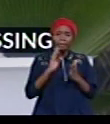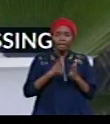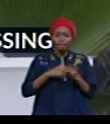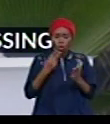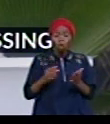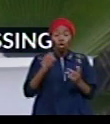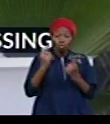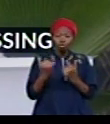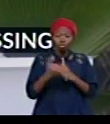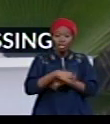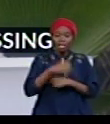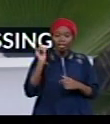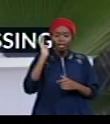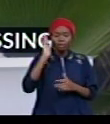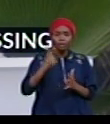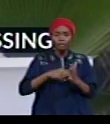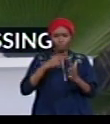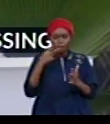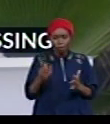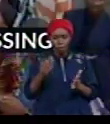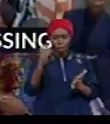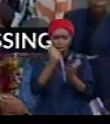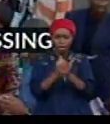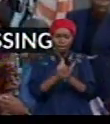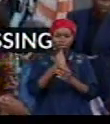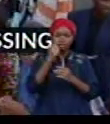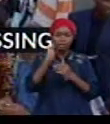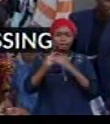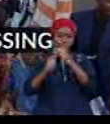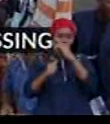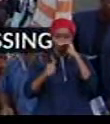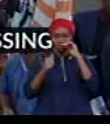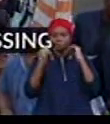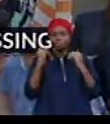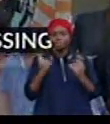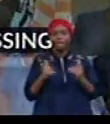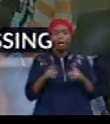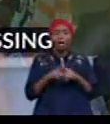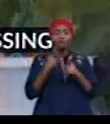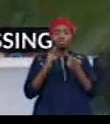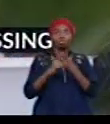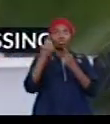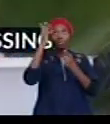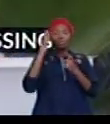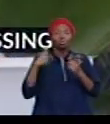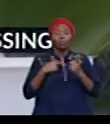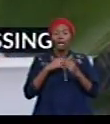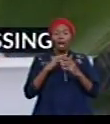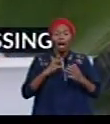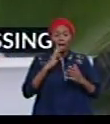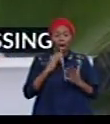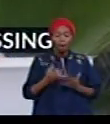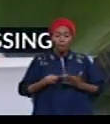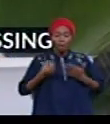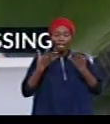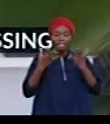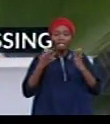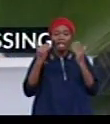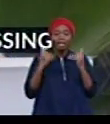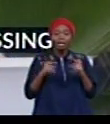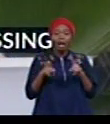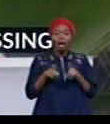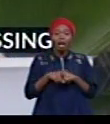might fall. I didn't hear your amen. Now, as God we are confessing, now as unto